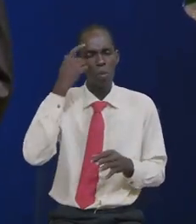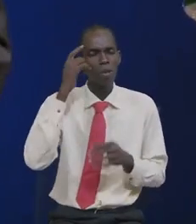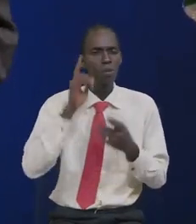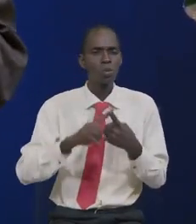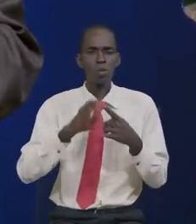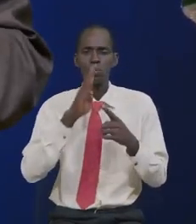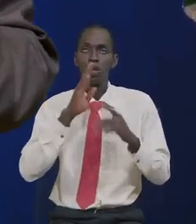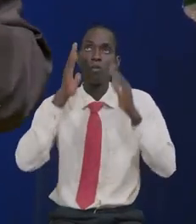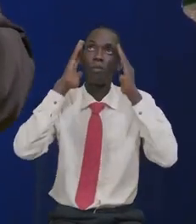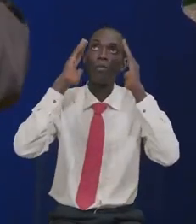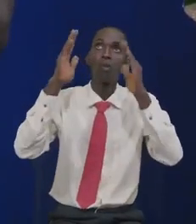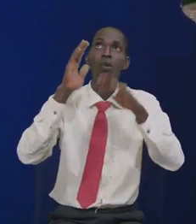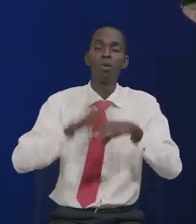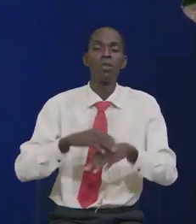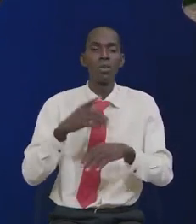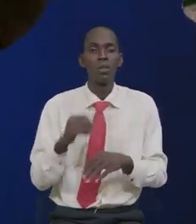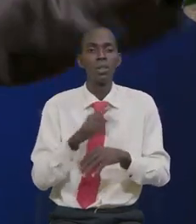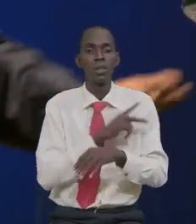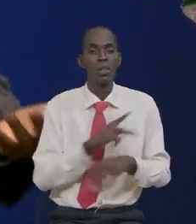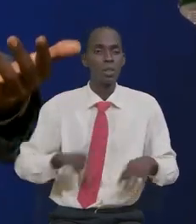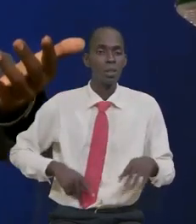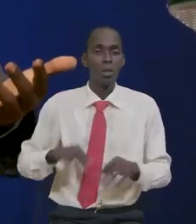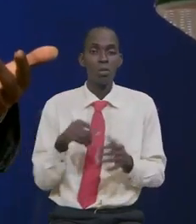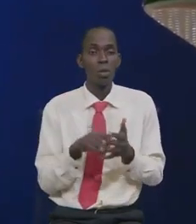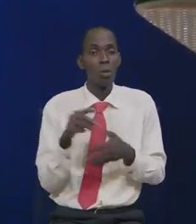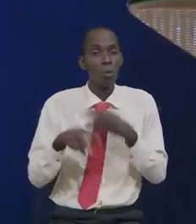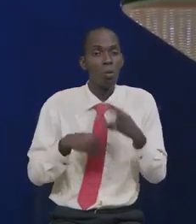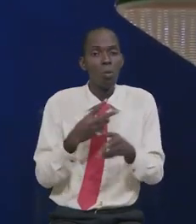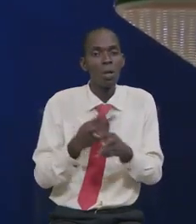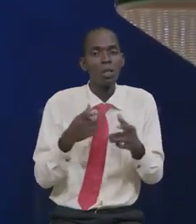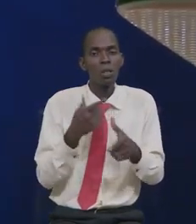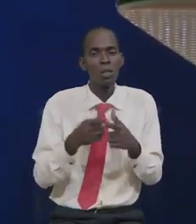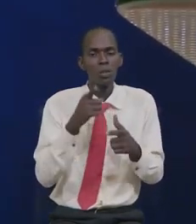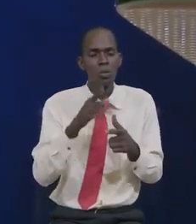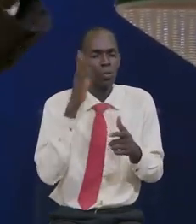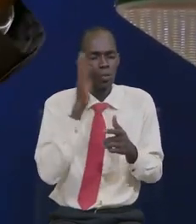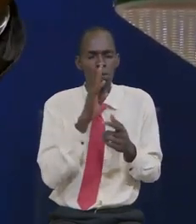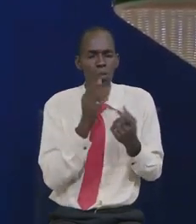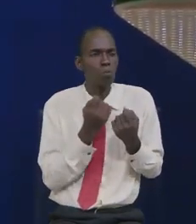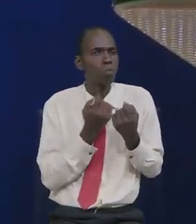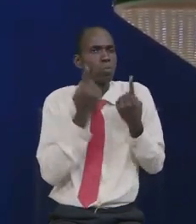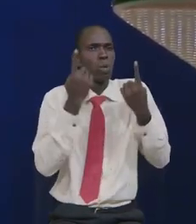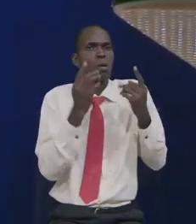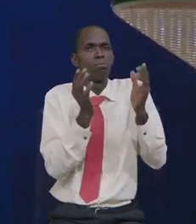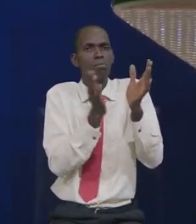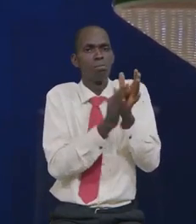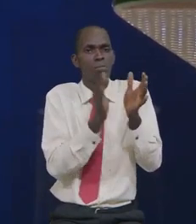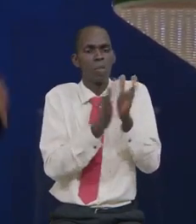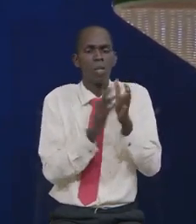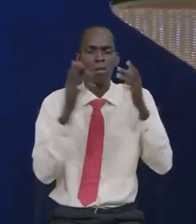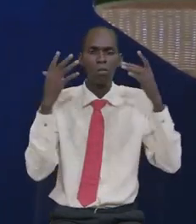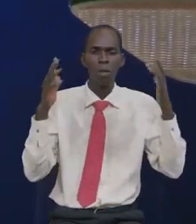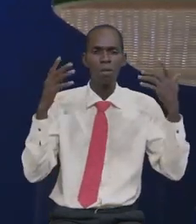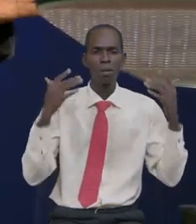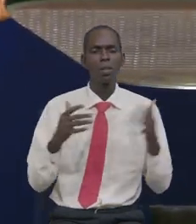of this world, you will exaggerate their power. You'll exaggerate their ability. You exaggerate what they can